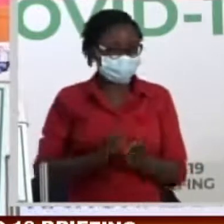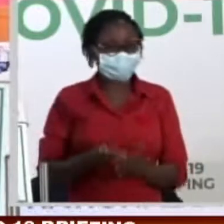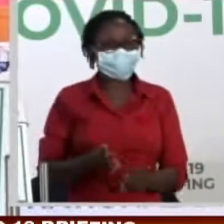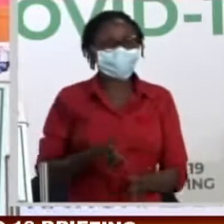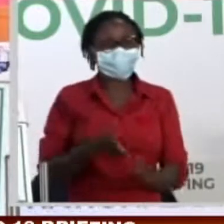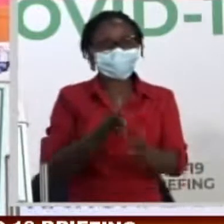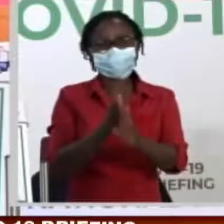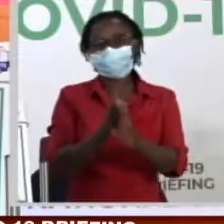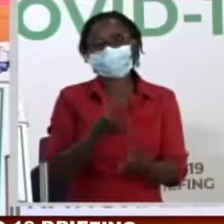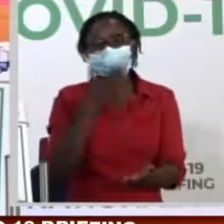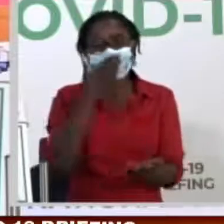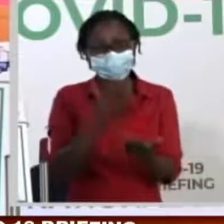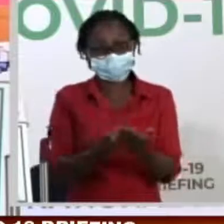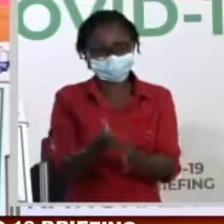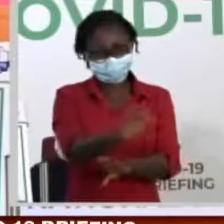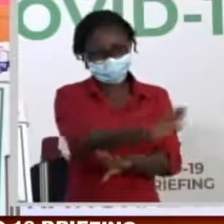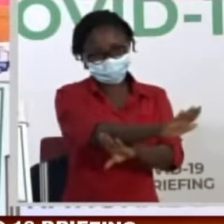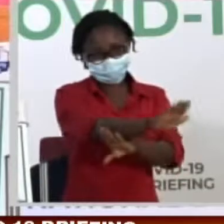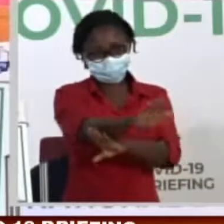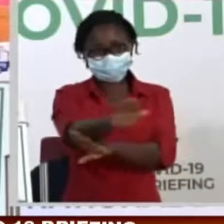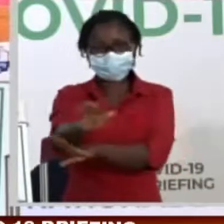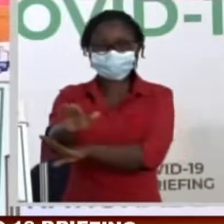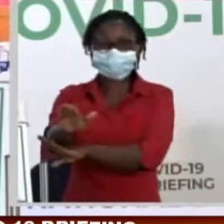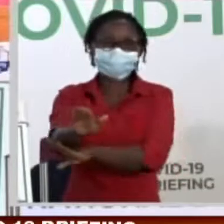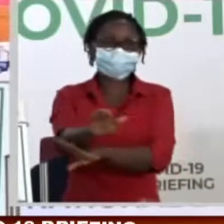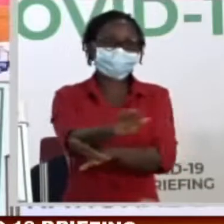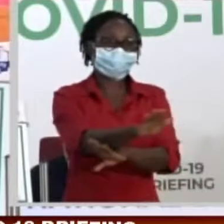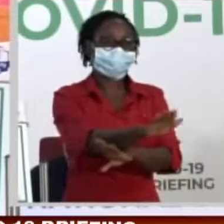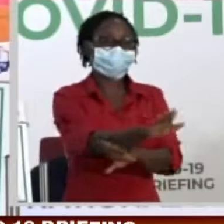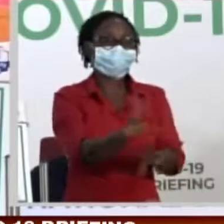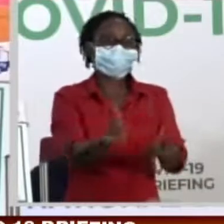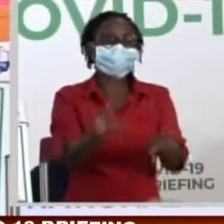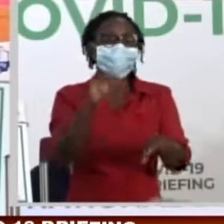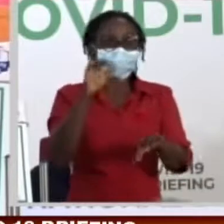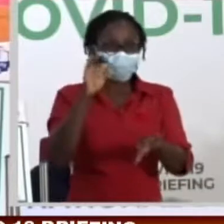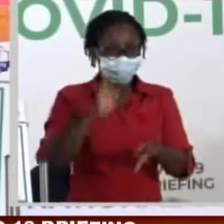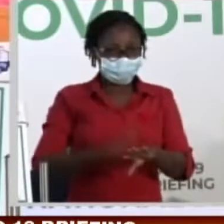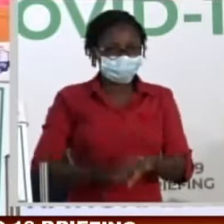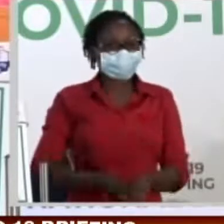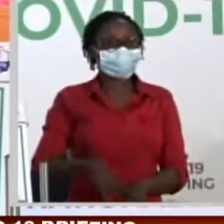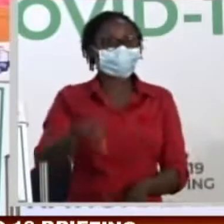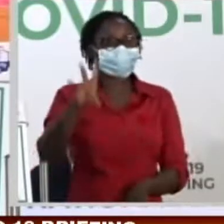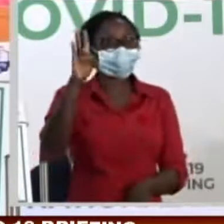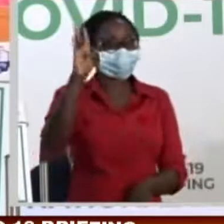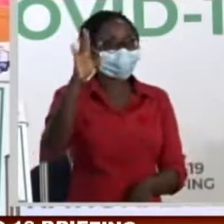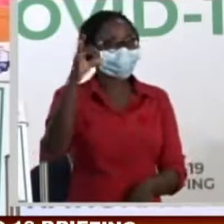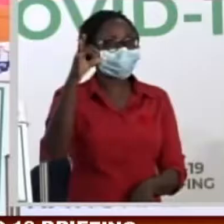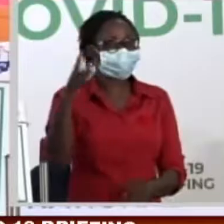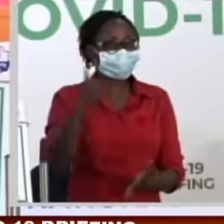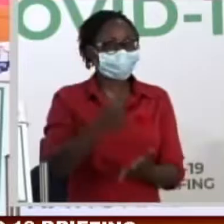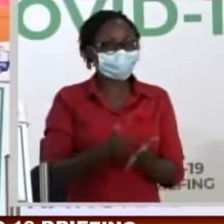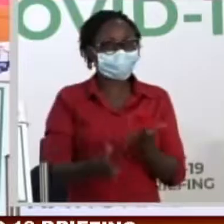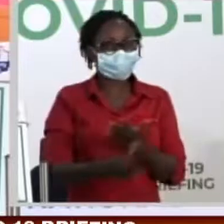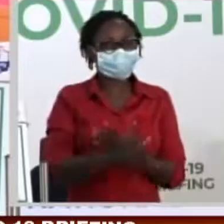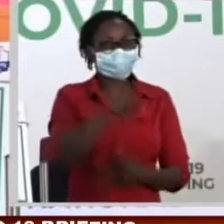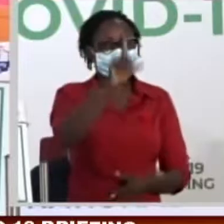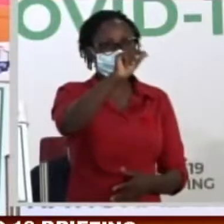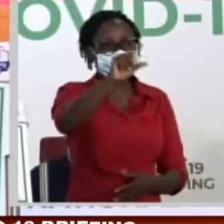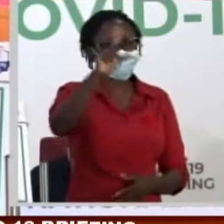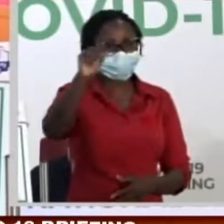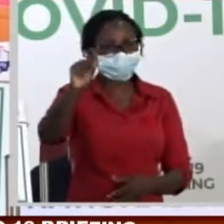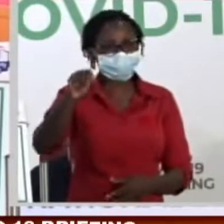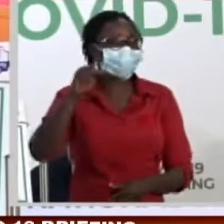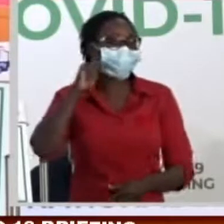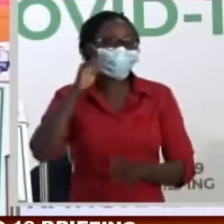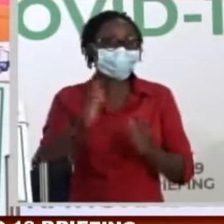afternoon, good evening, as it is now. As of the 17th of August, 2020,